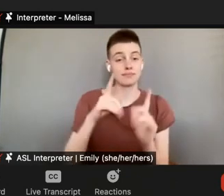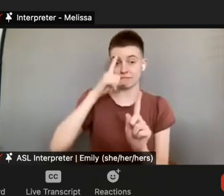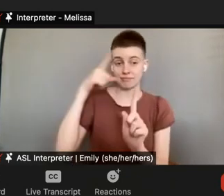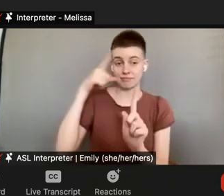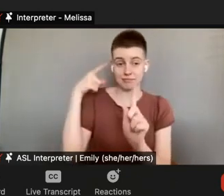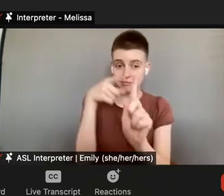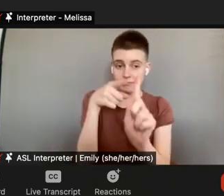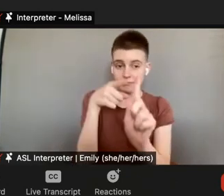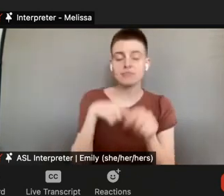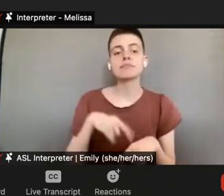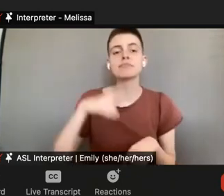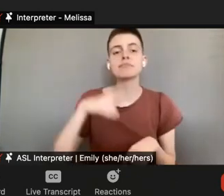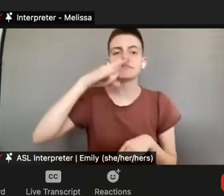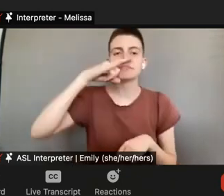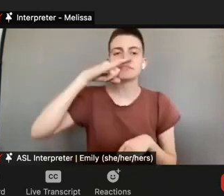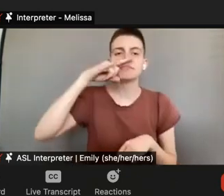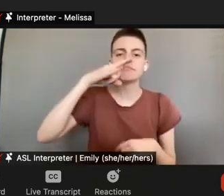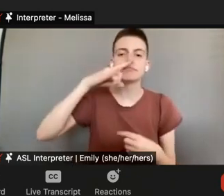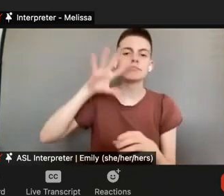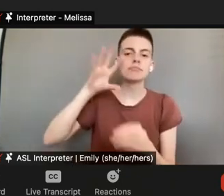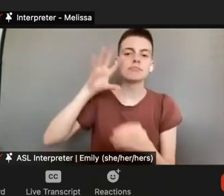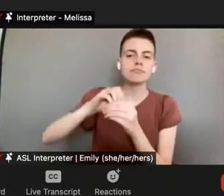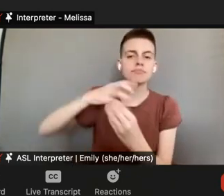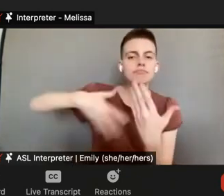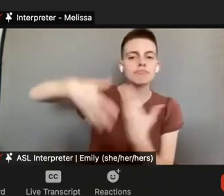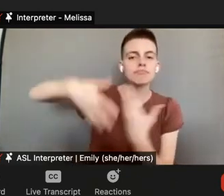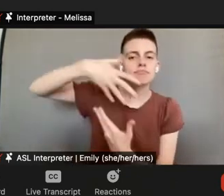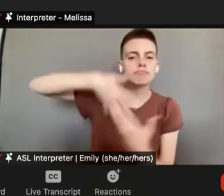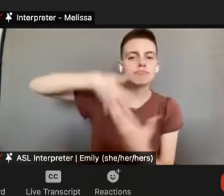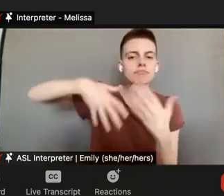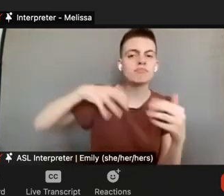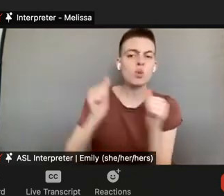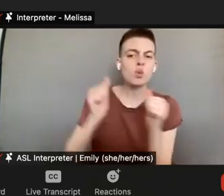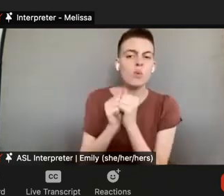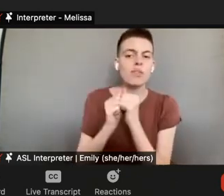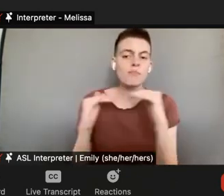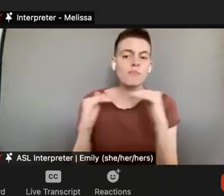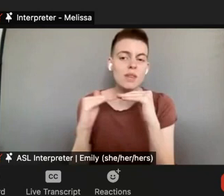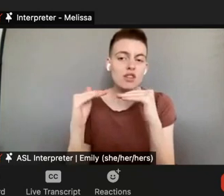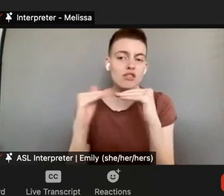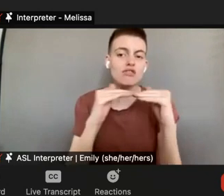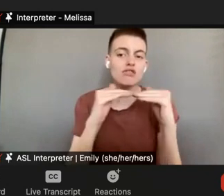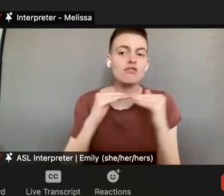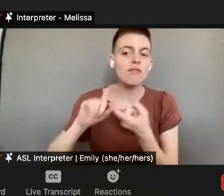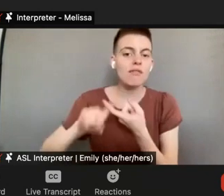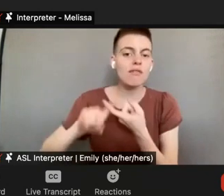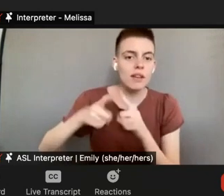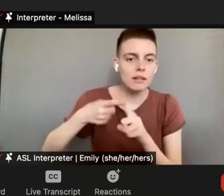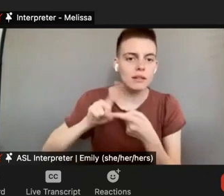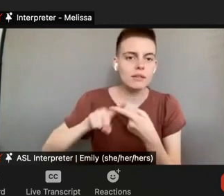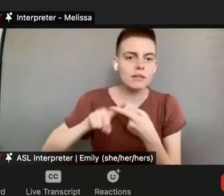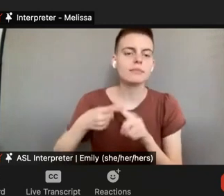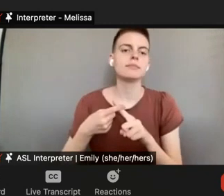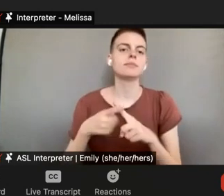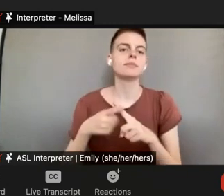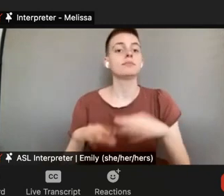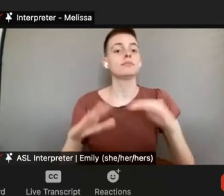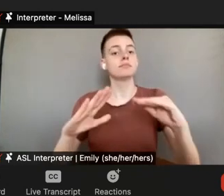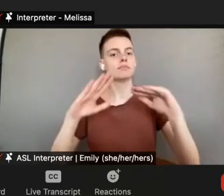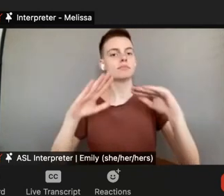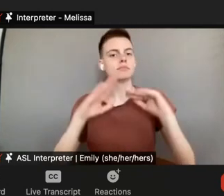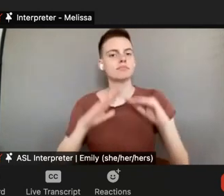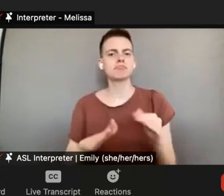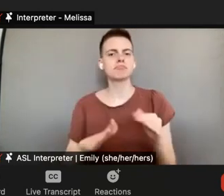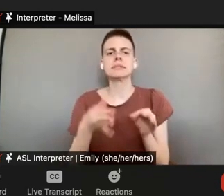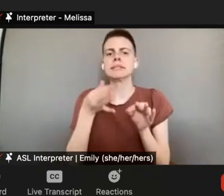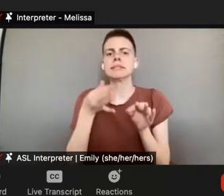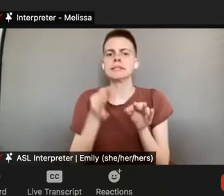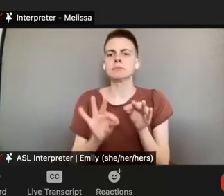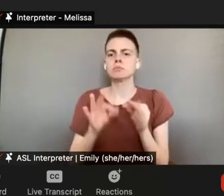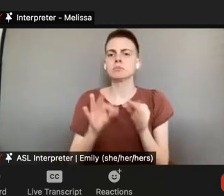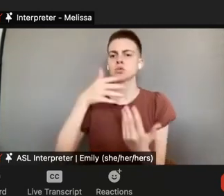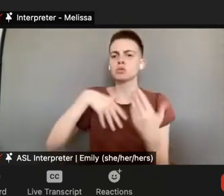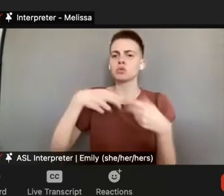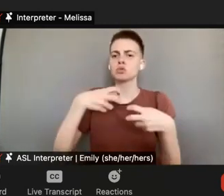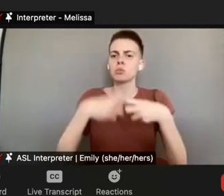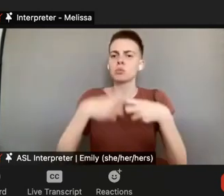in non-adult interactions. Wouldn't that be just lovely? Solve simple social problems themselves.